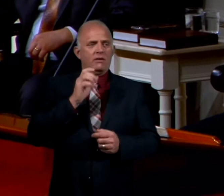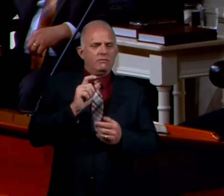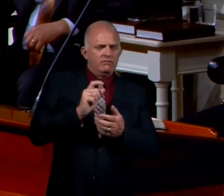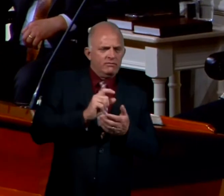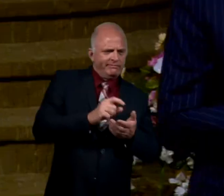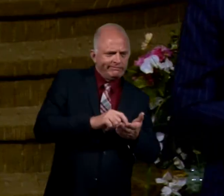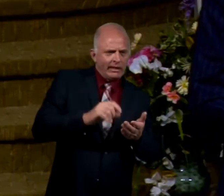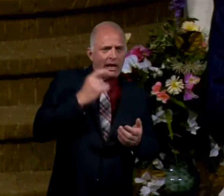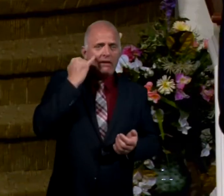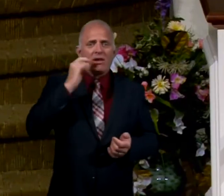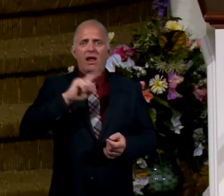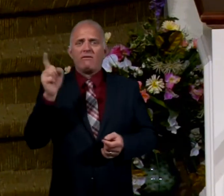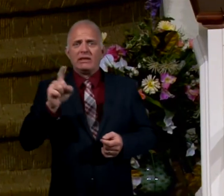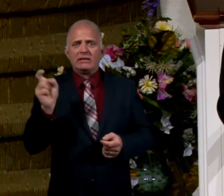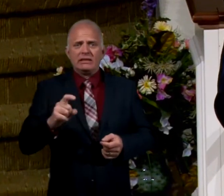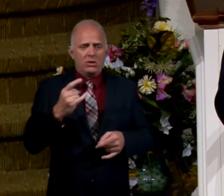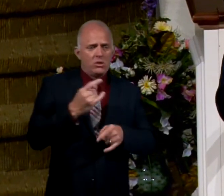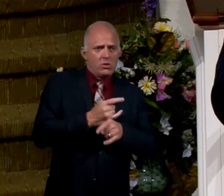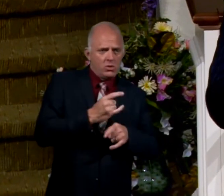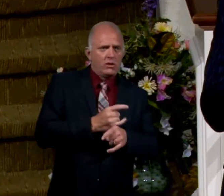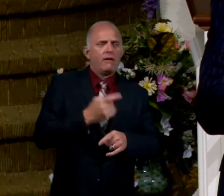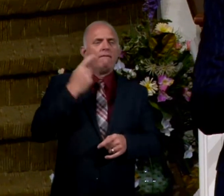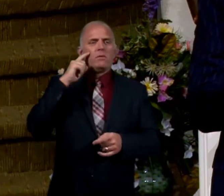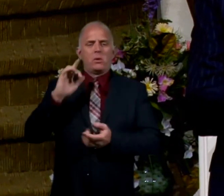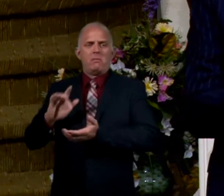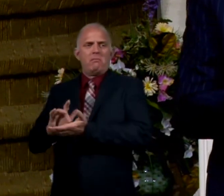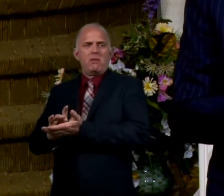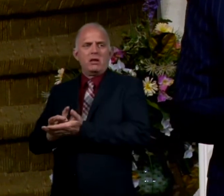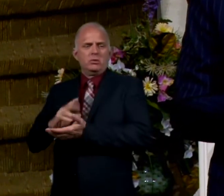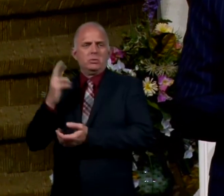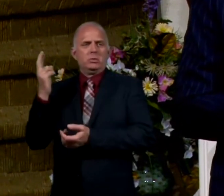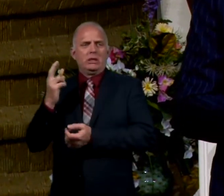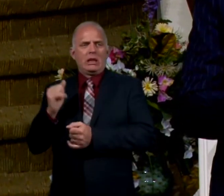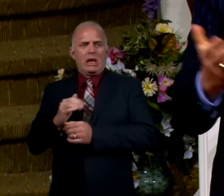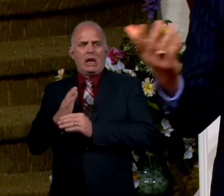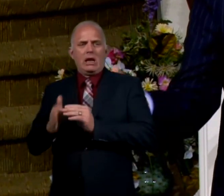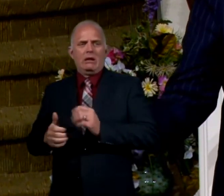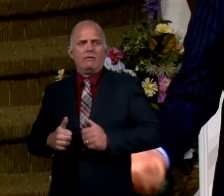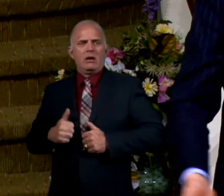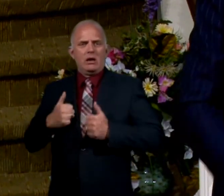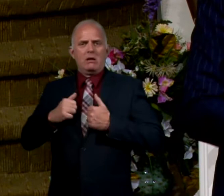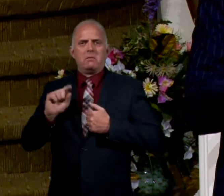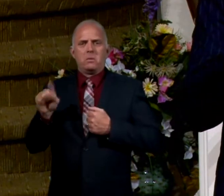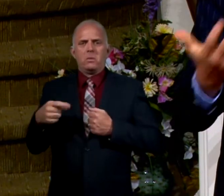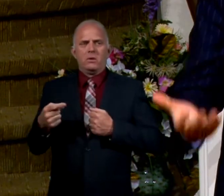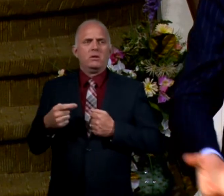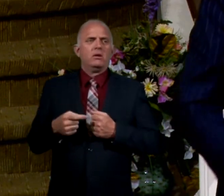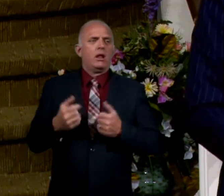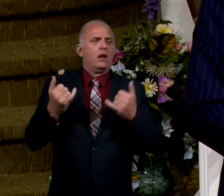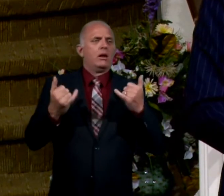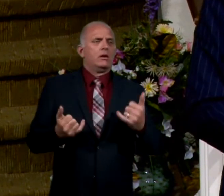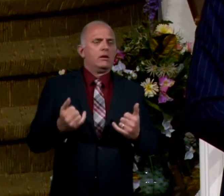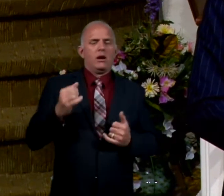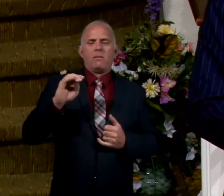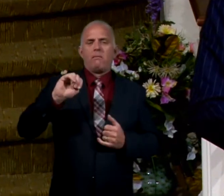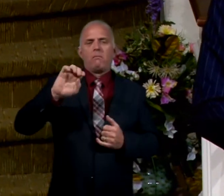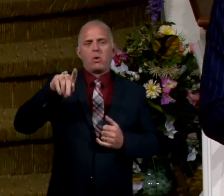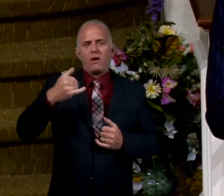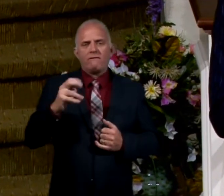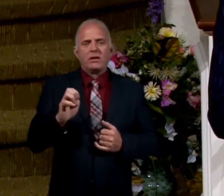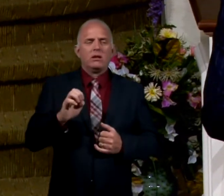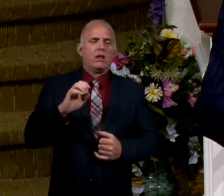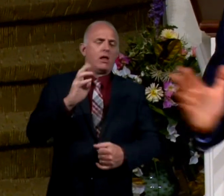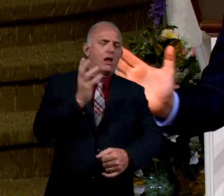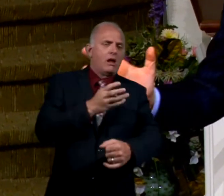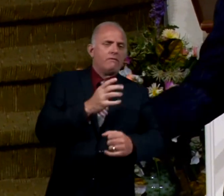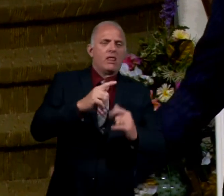to need alcohol, it'll be for medicinal purposes at the end of life. Today we have morphine, we have IV drips and things of that nature. He